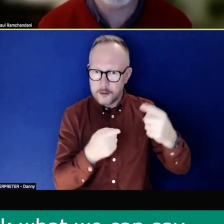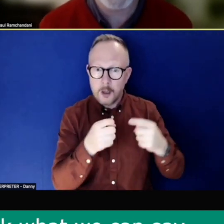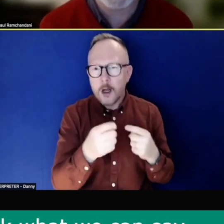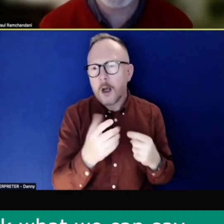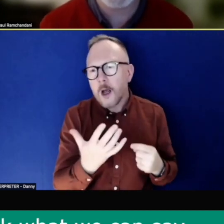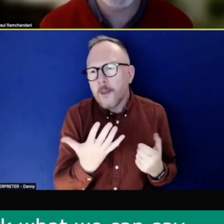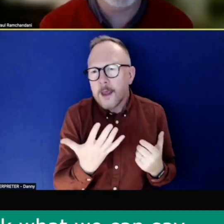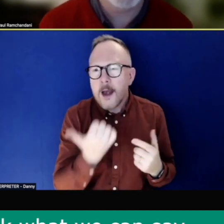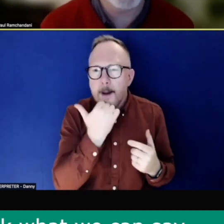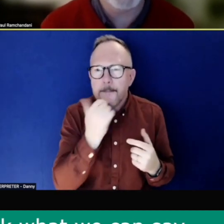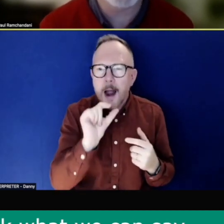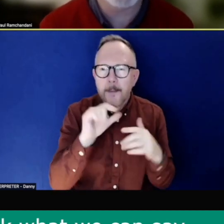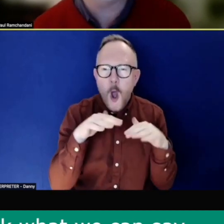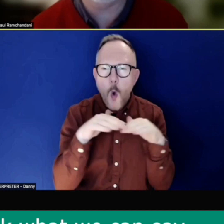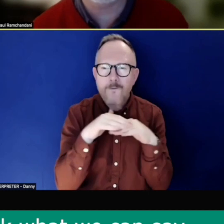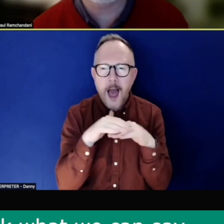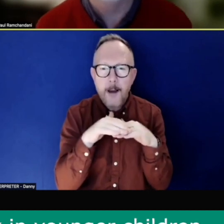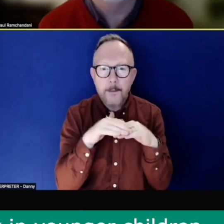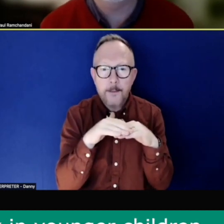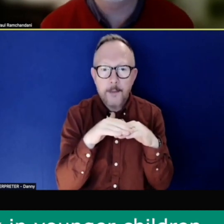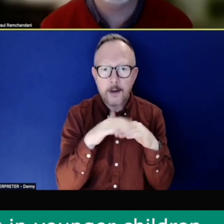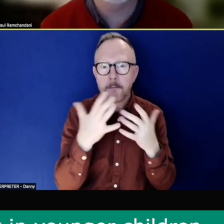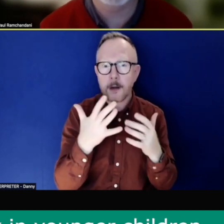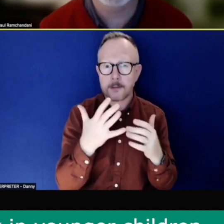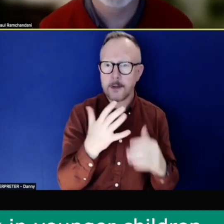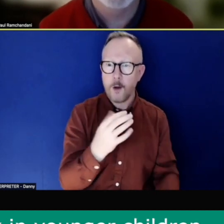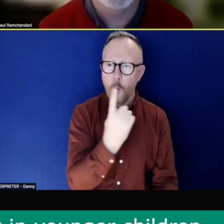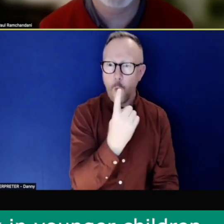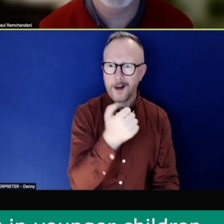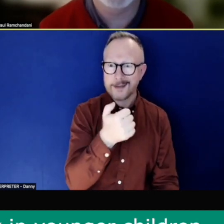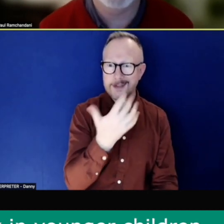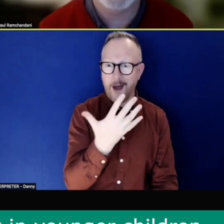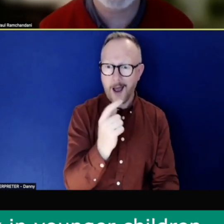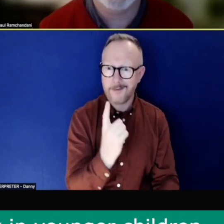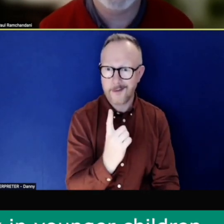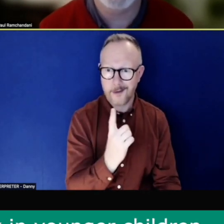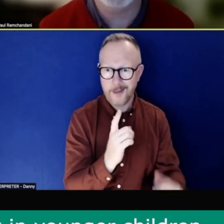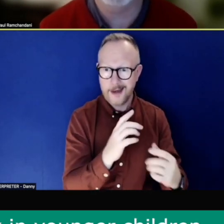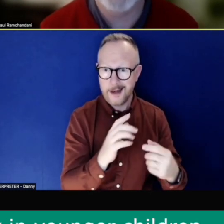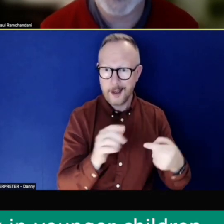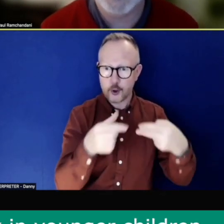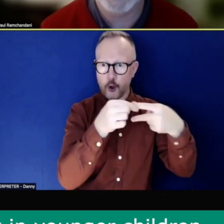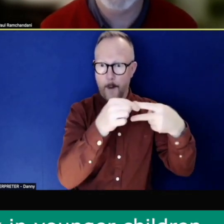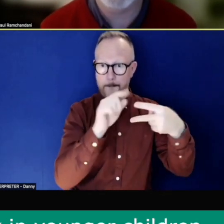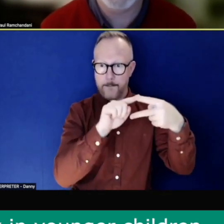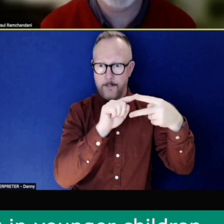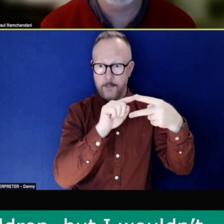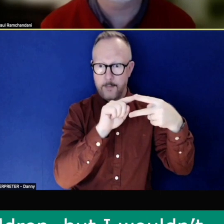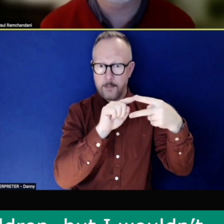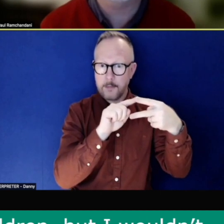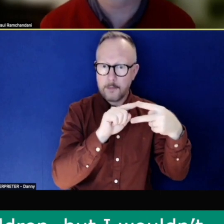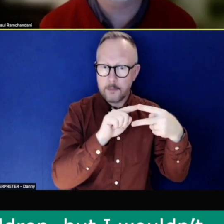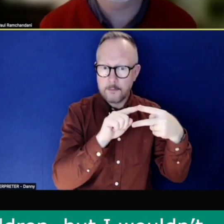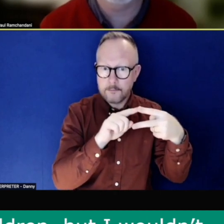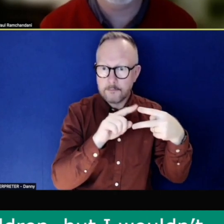but I think what we can say, the number at the top is bigger. So there's no evidence, certainly, that this doesn't work in younger children. If